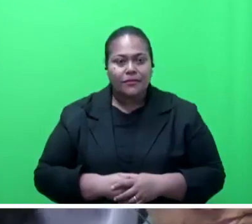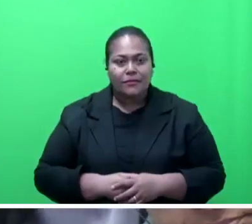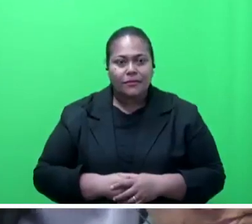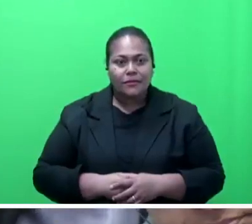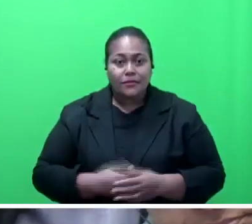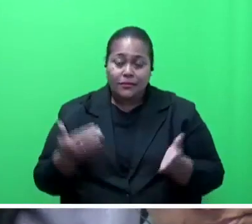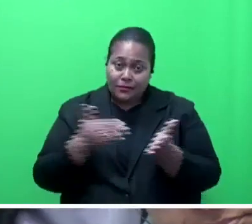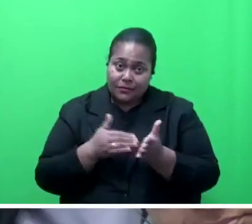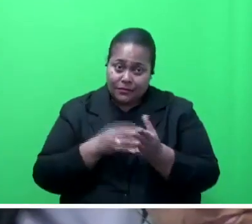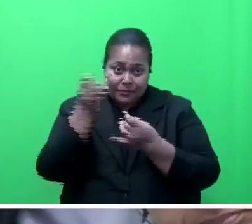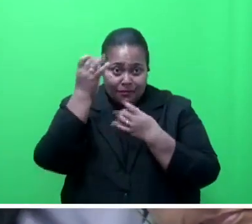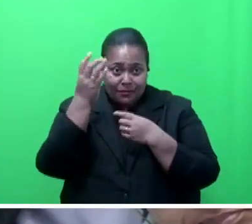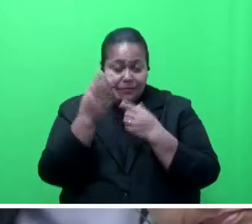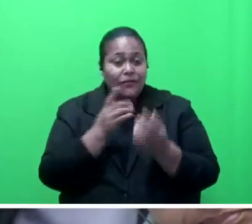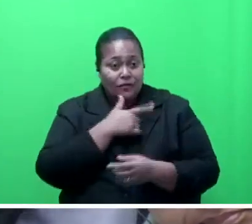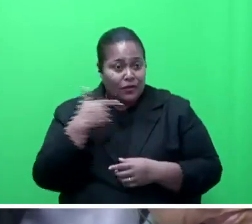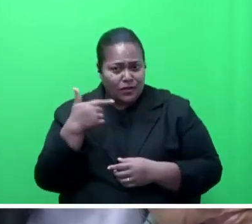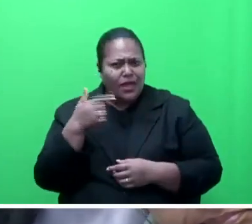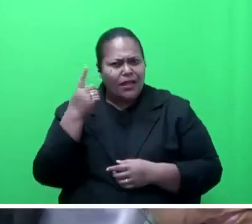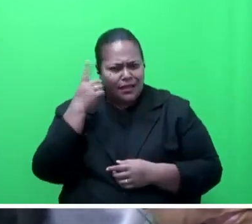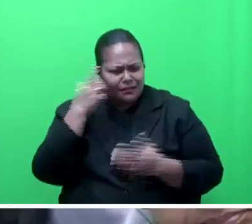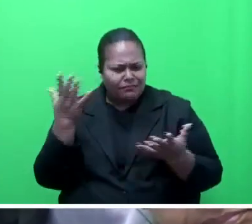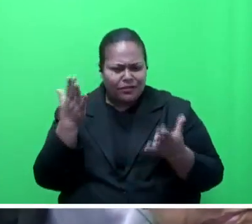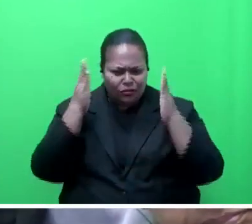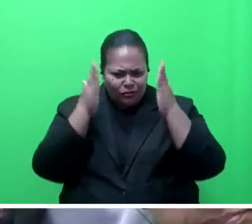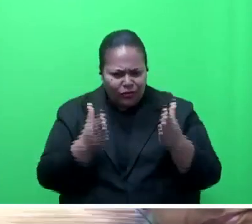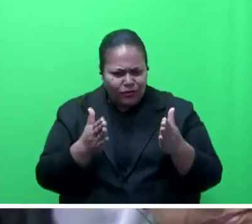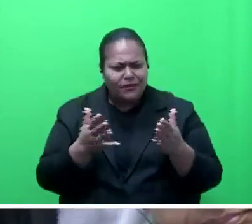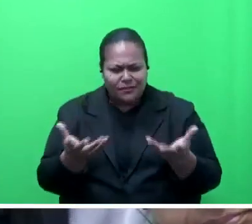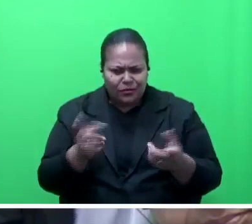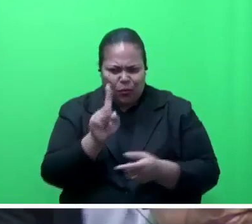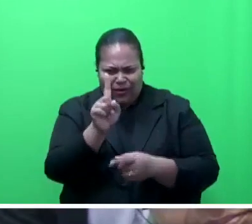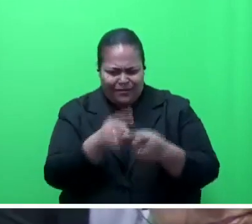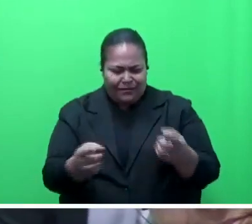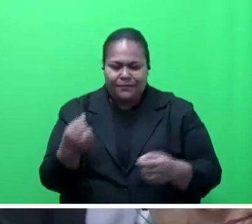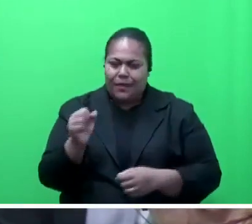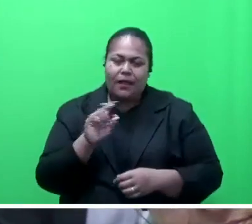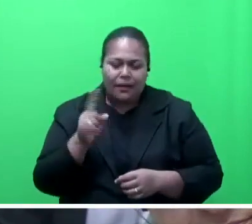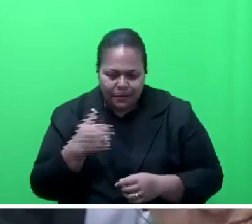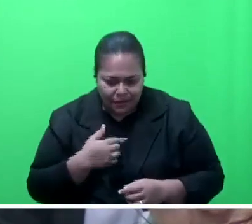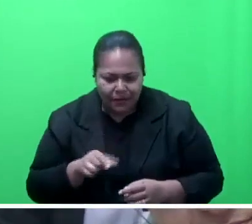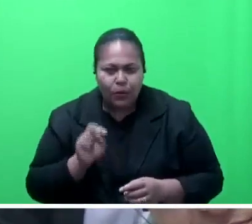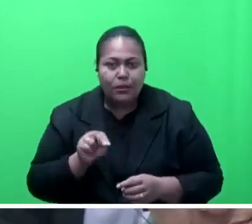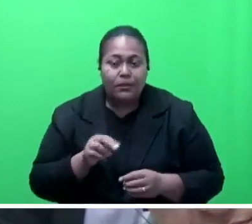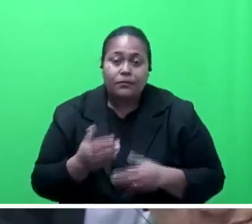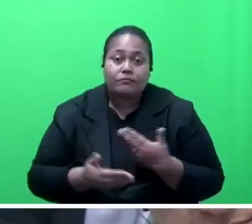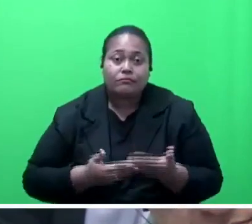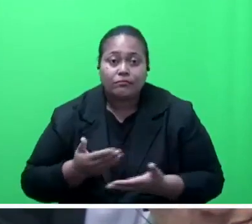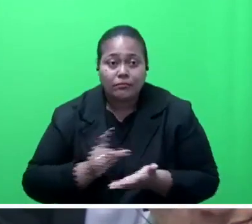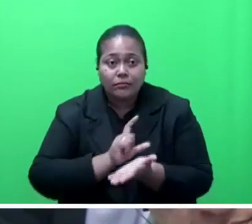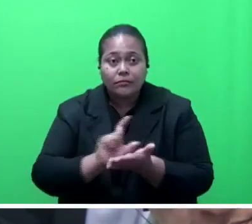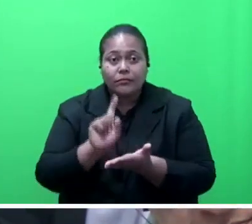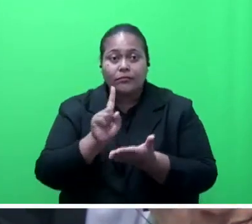for the member because I think she's kind of very monofocused. The point of the matter, sir, is that